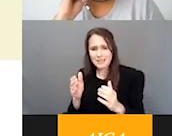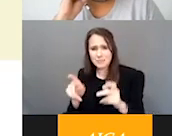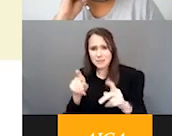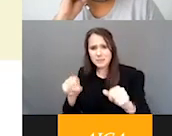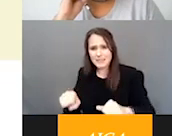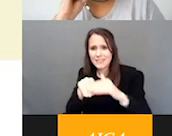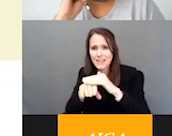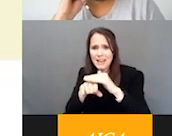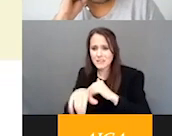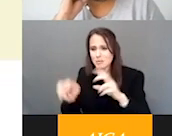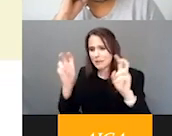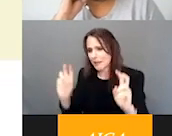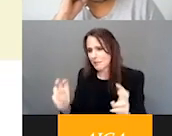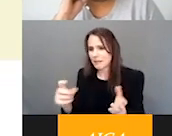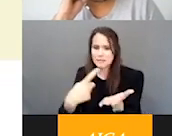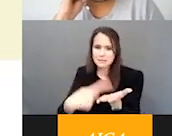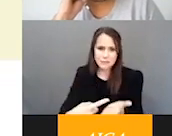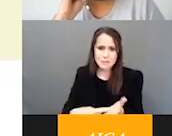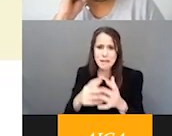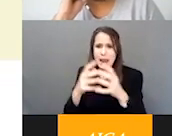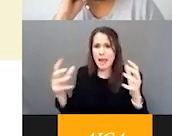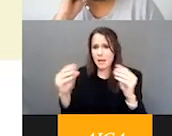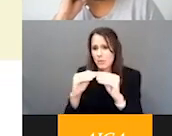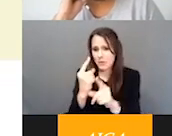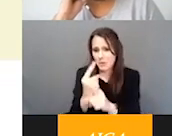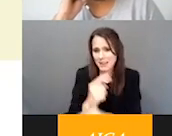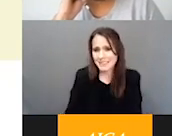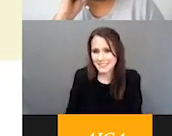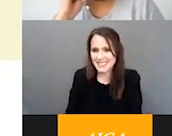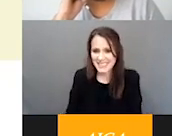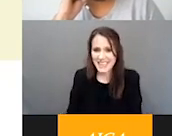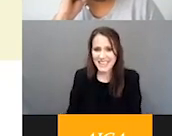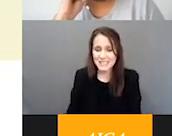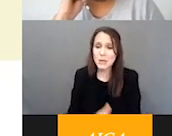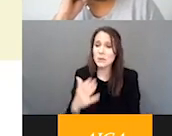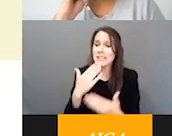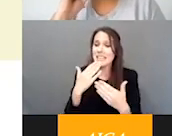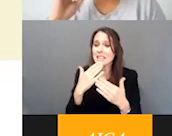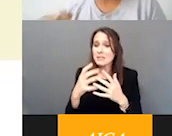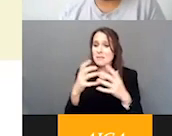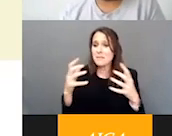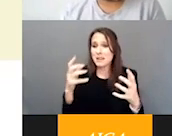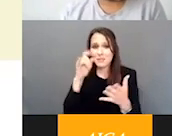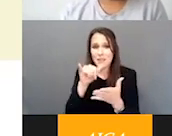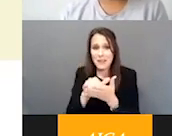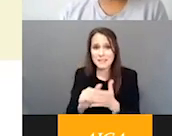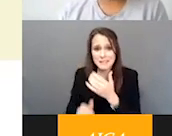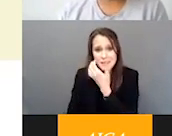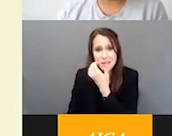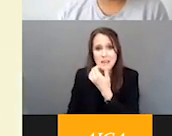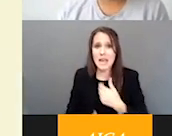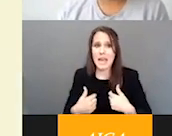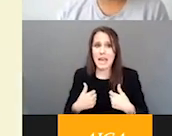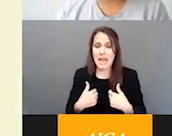to the topic and the discussion a lot more, right? So, yeah. All right. Thanks so much for that, Ahmed. I am